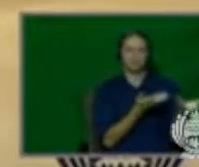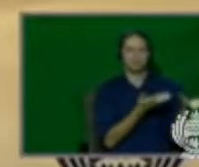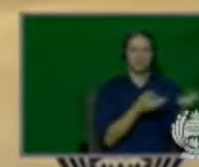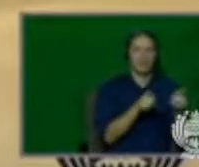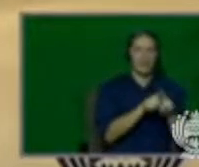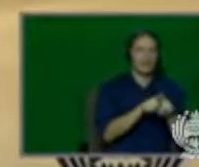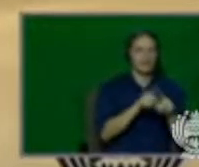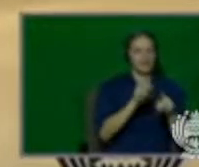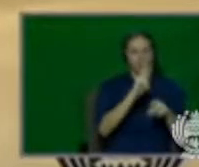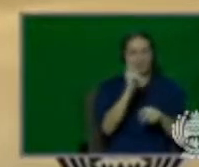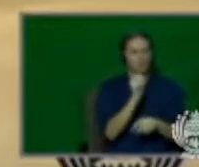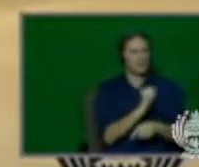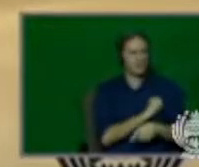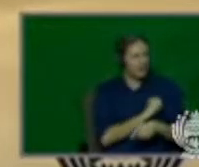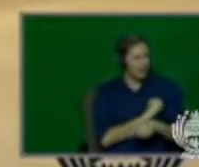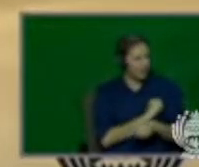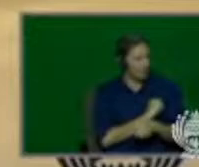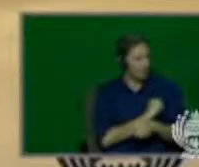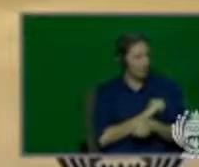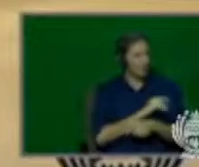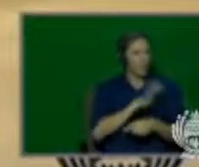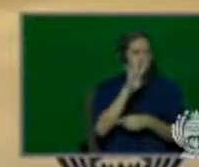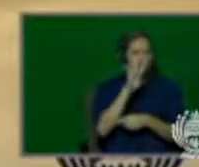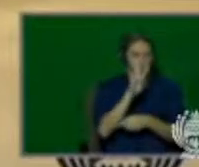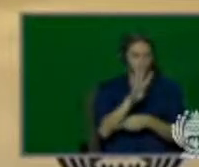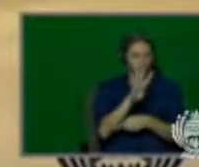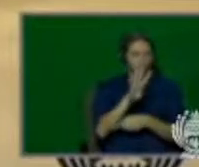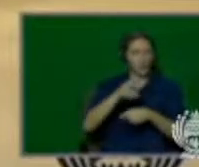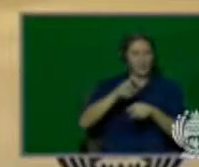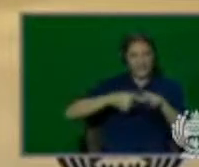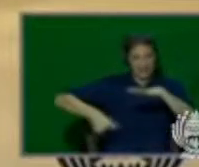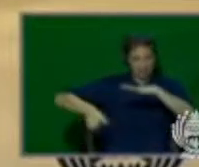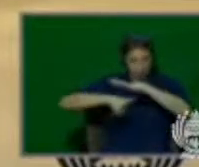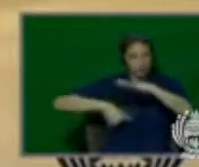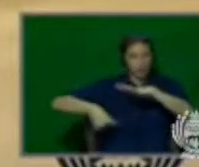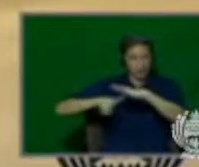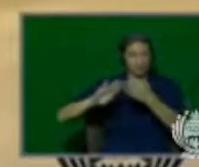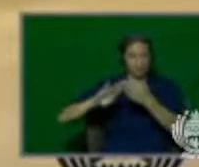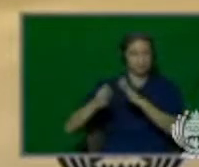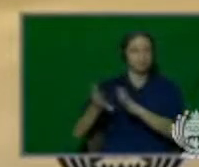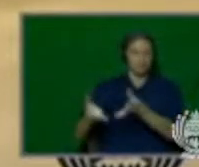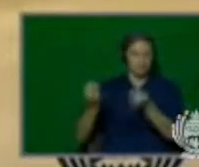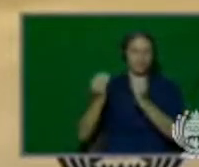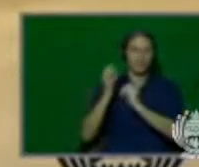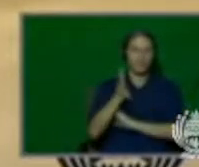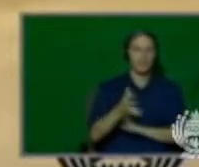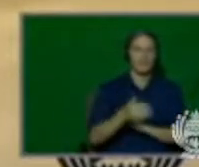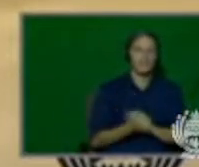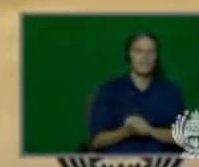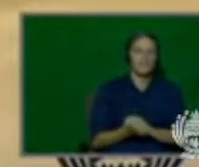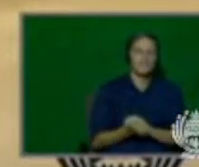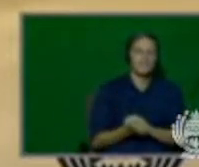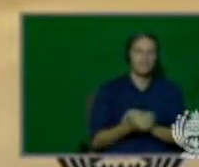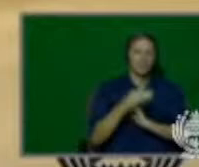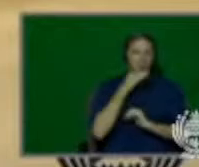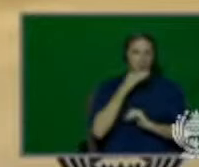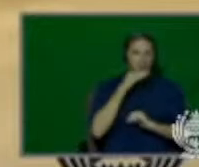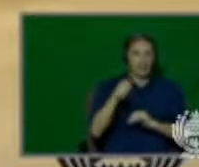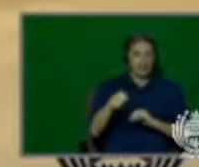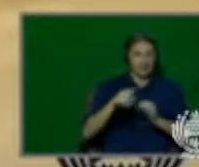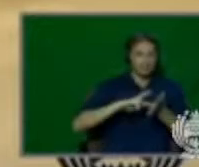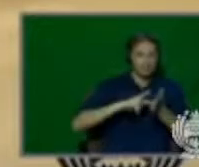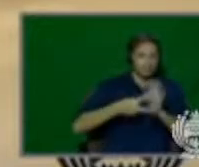KwaZulu-Natal. The Back Bill augmentation scheme is expected to start in